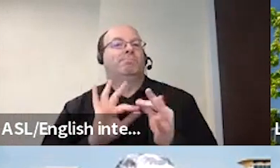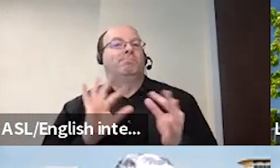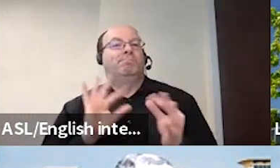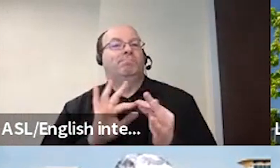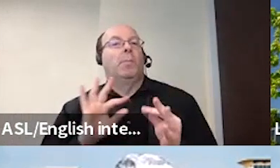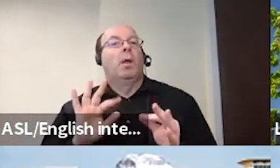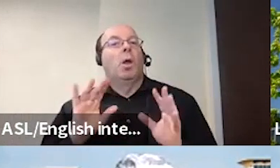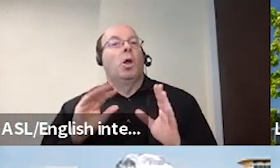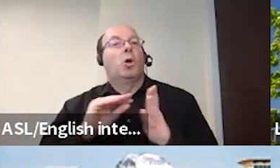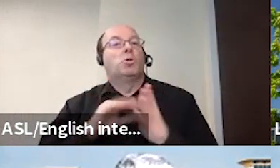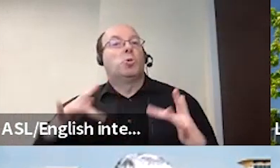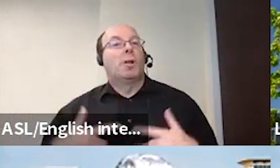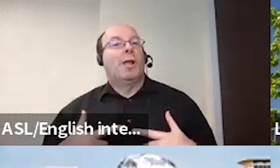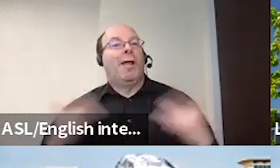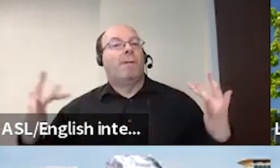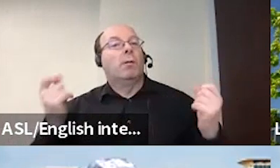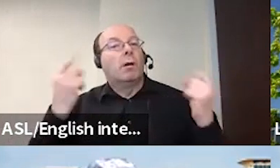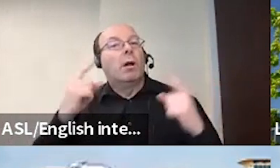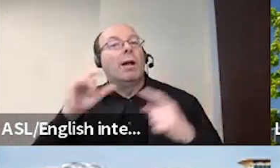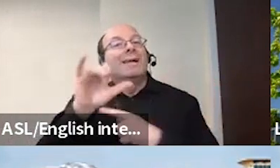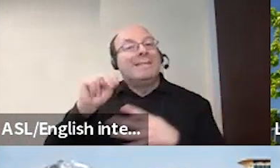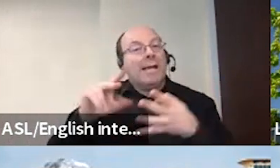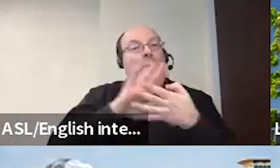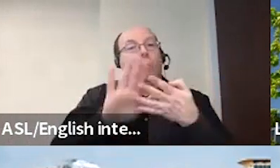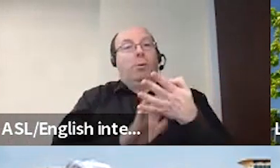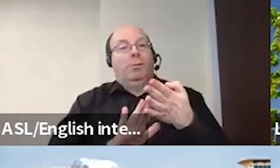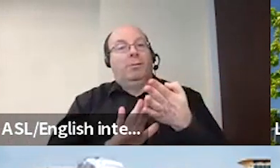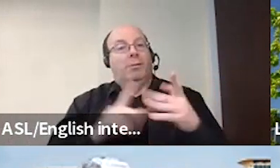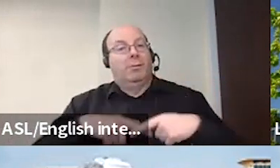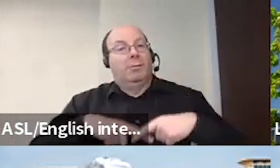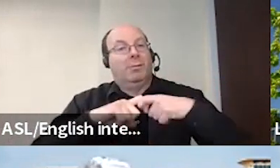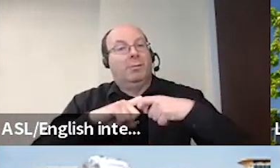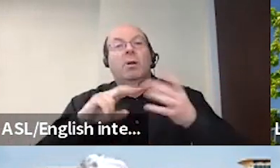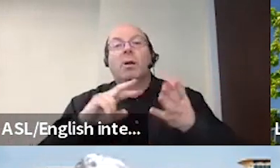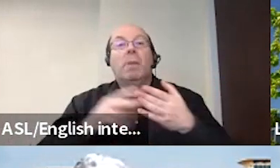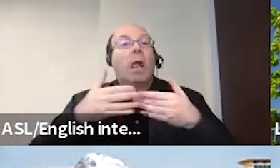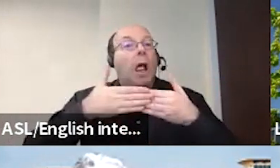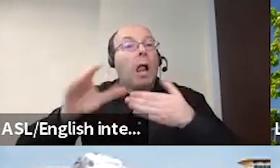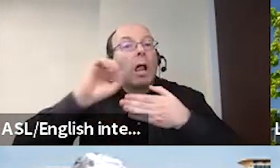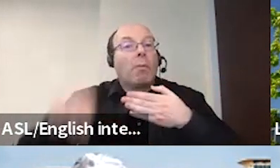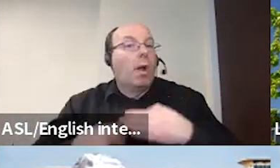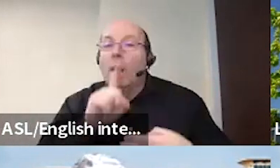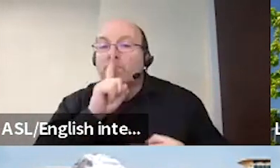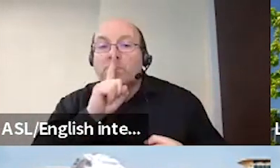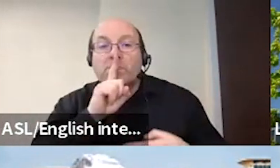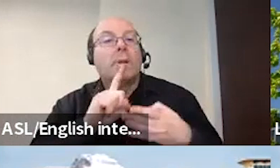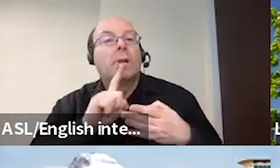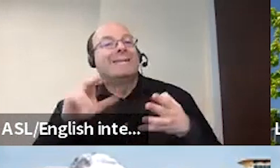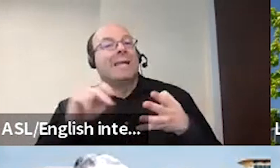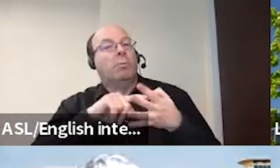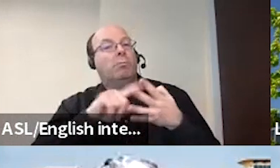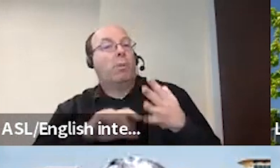January and that we'll reassess to see whether or not that needs to be extended. So this is not for the entire term. The other thing I